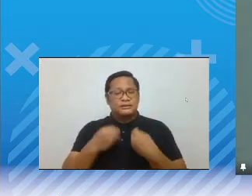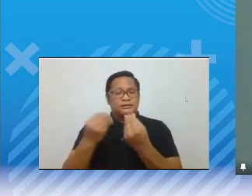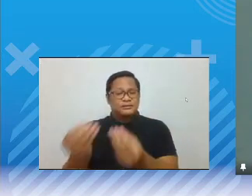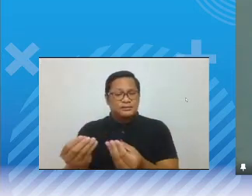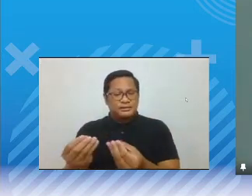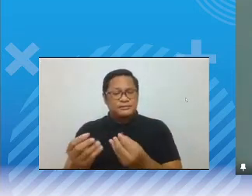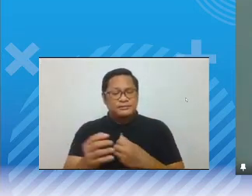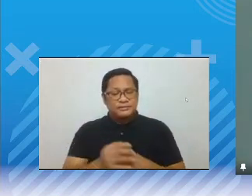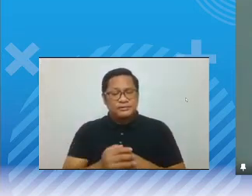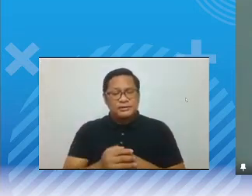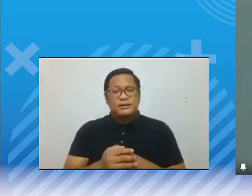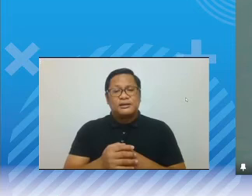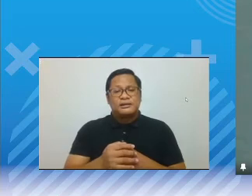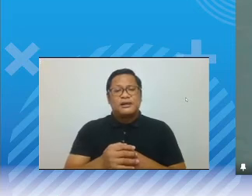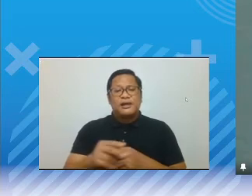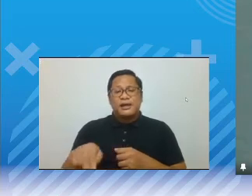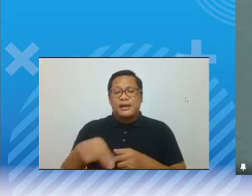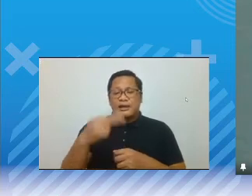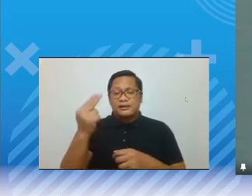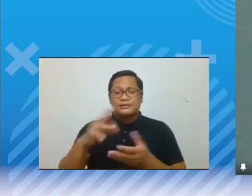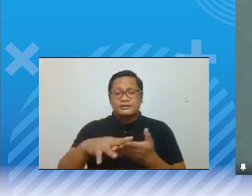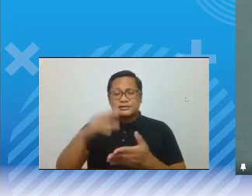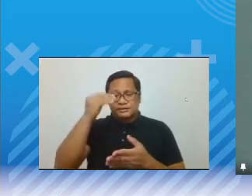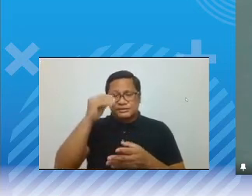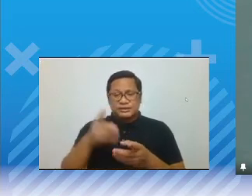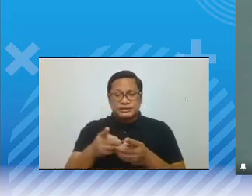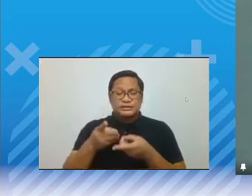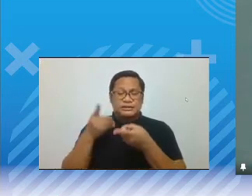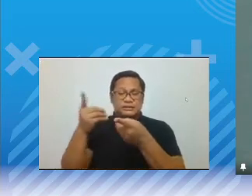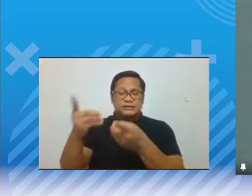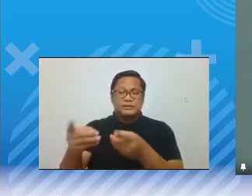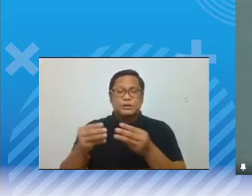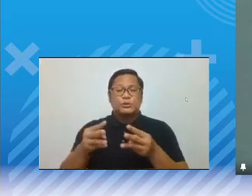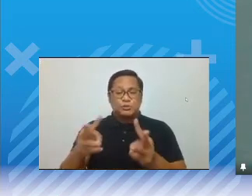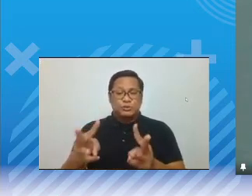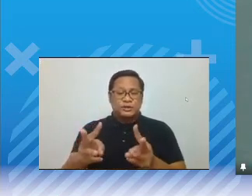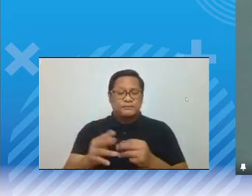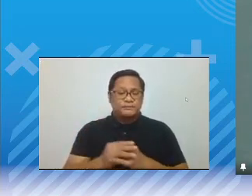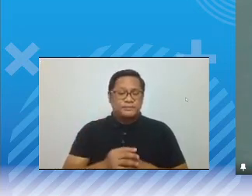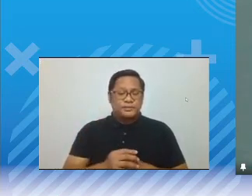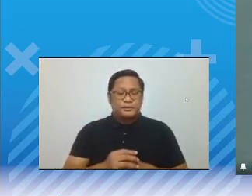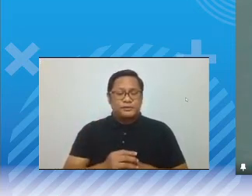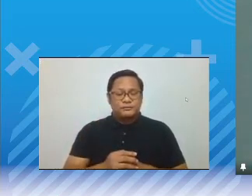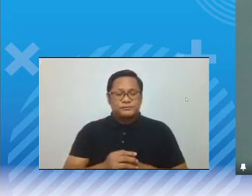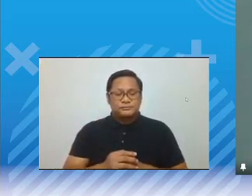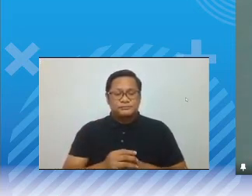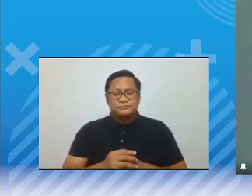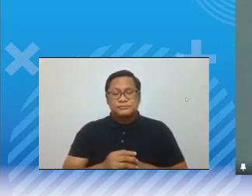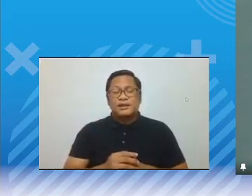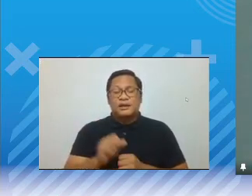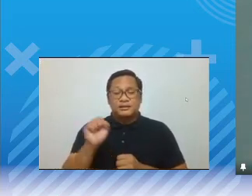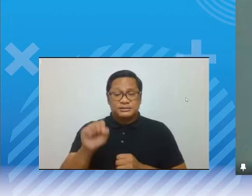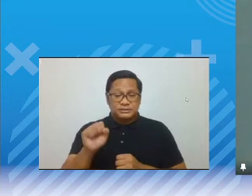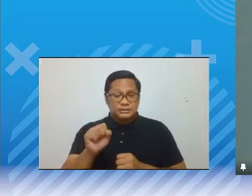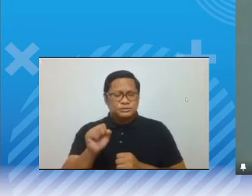mga various learning delivery modalities. So, with that, alam ko po marami sa atin